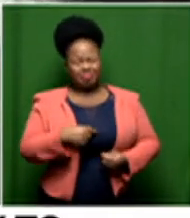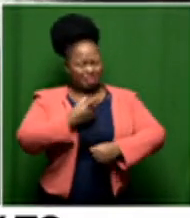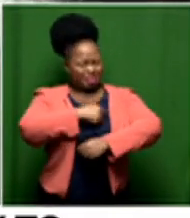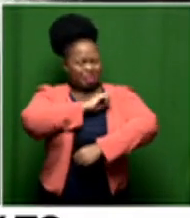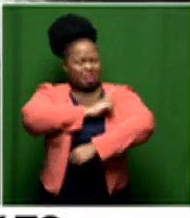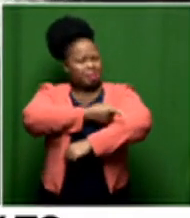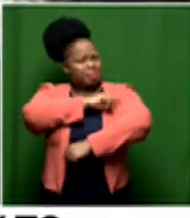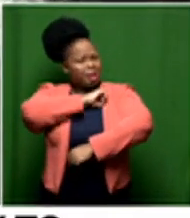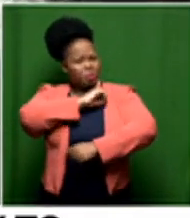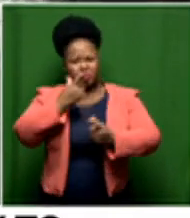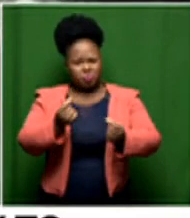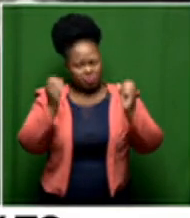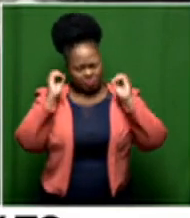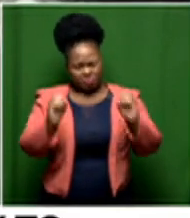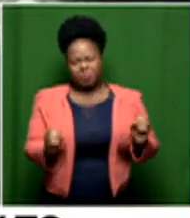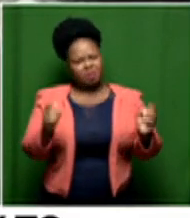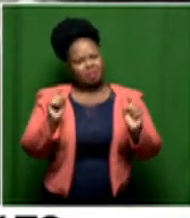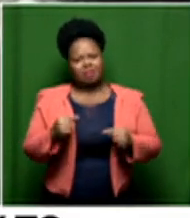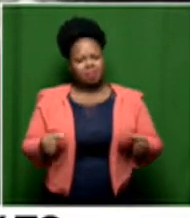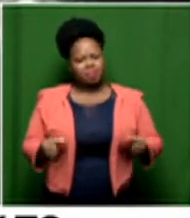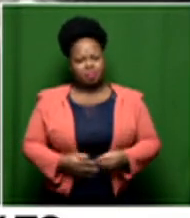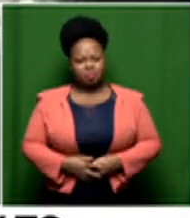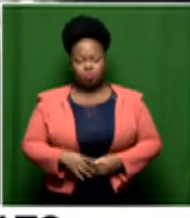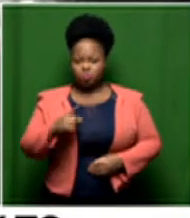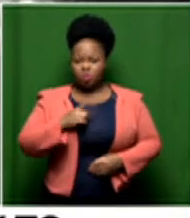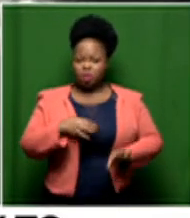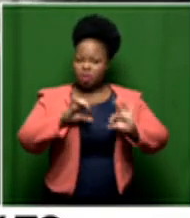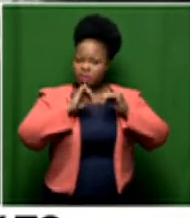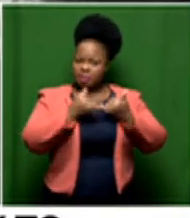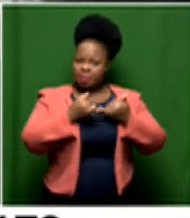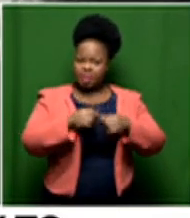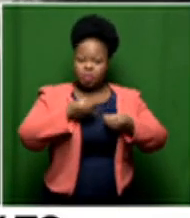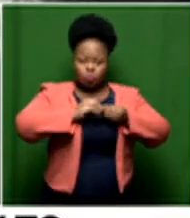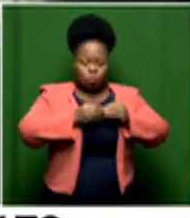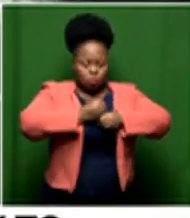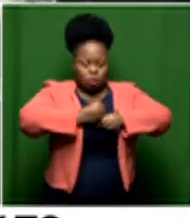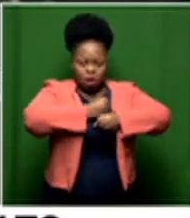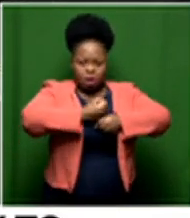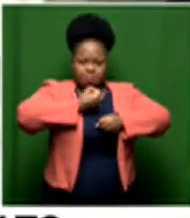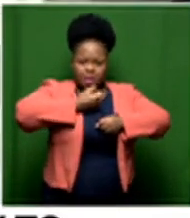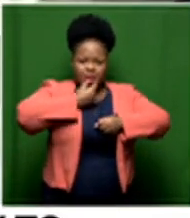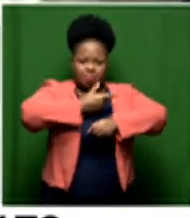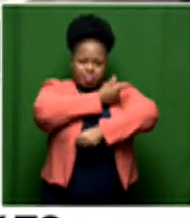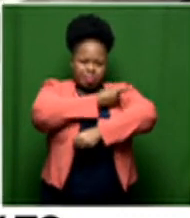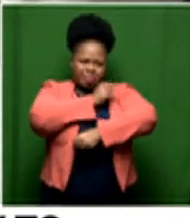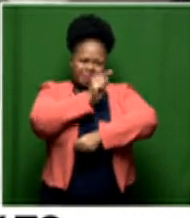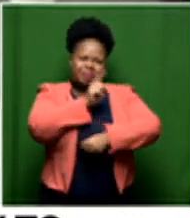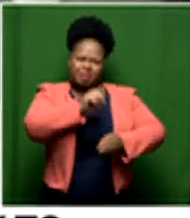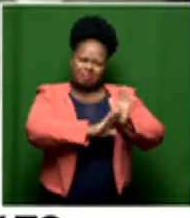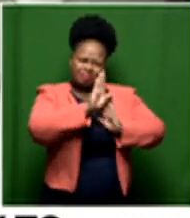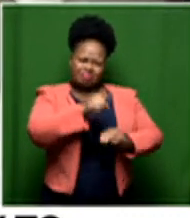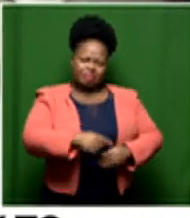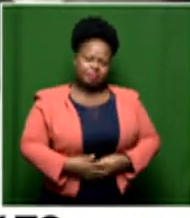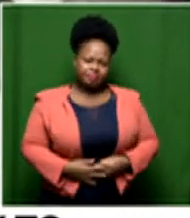power to do anything about it? The pharmaceutical companies and these manufacturers have to do better.